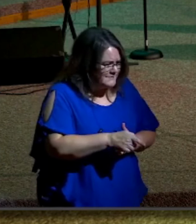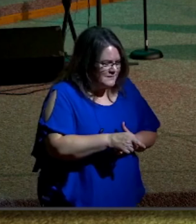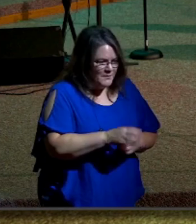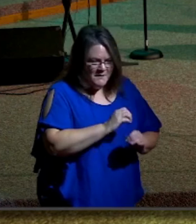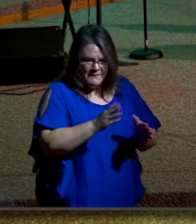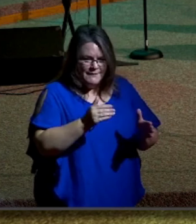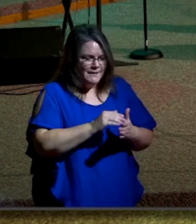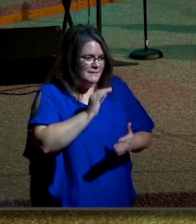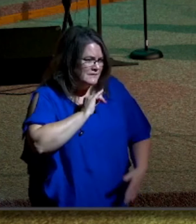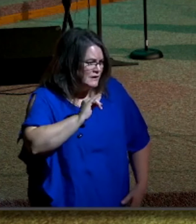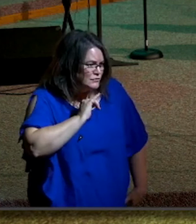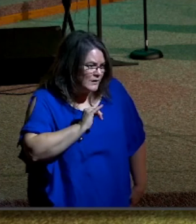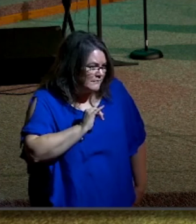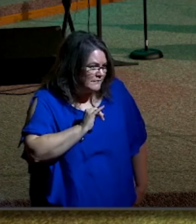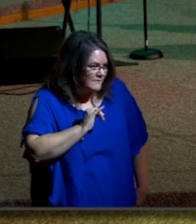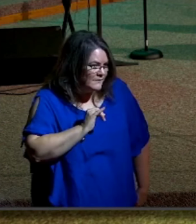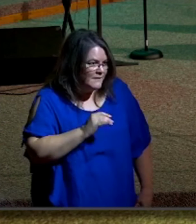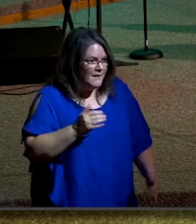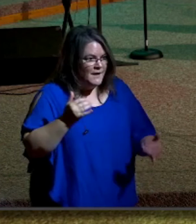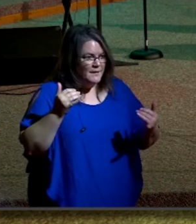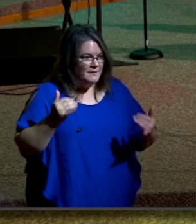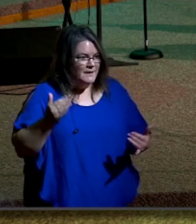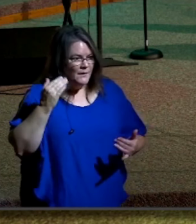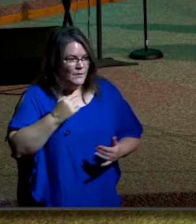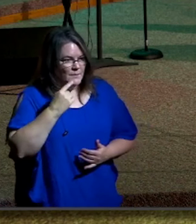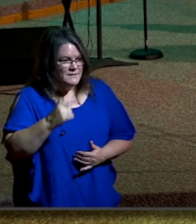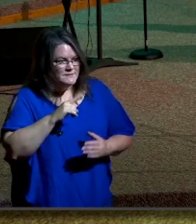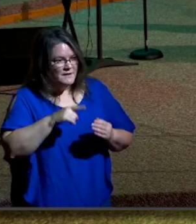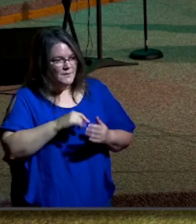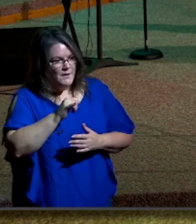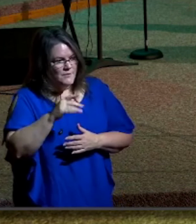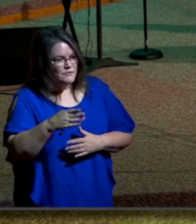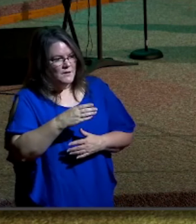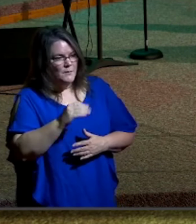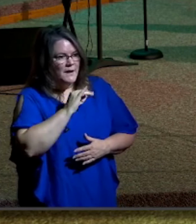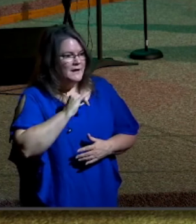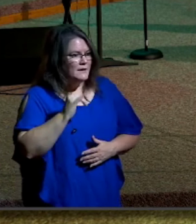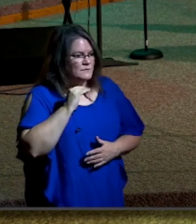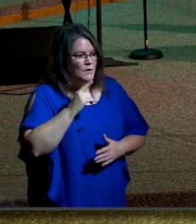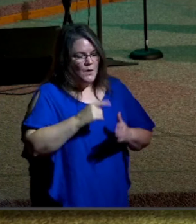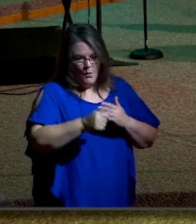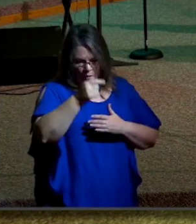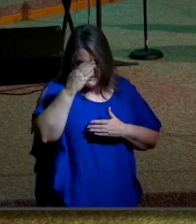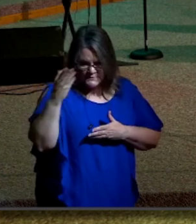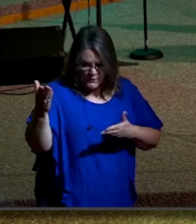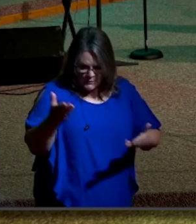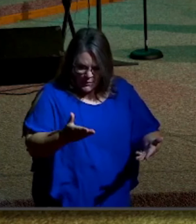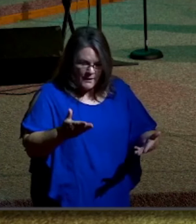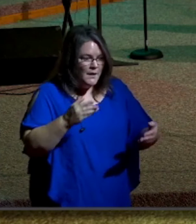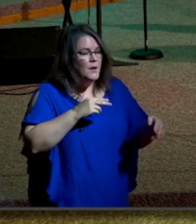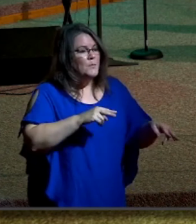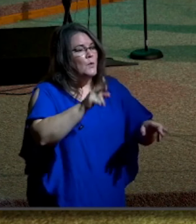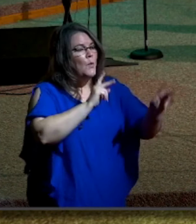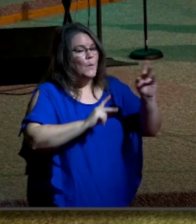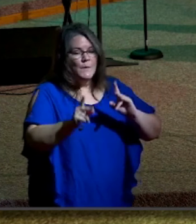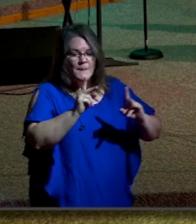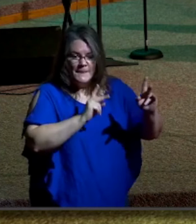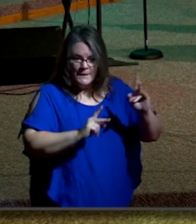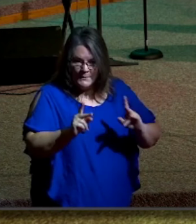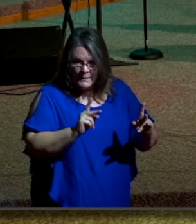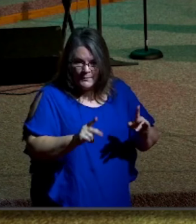Israel. Now it shall be said of Jacob and Israel, what has God wrought? Behold, a people as a lioness,